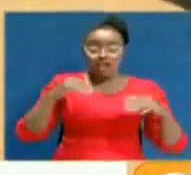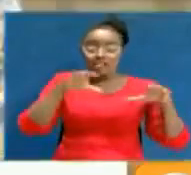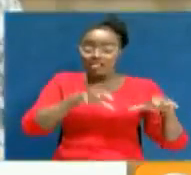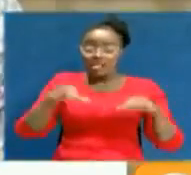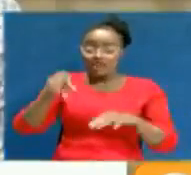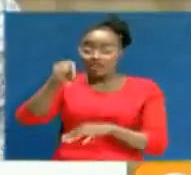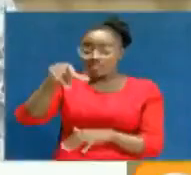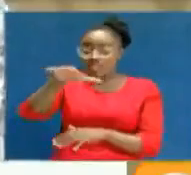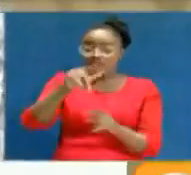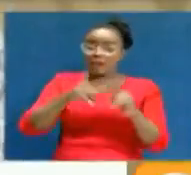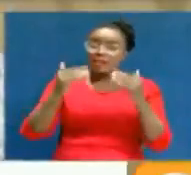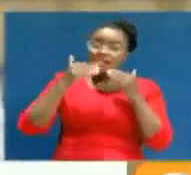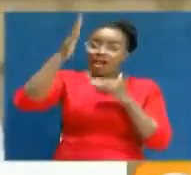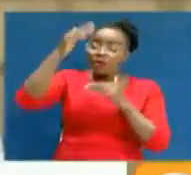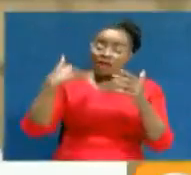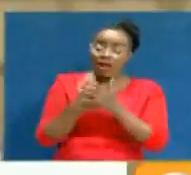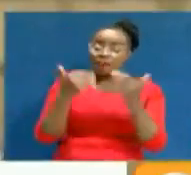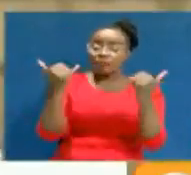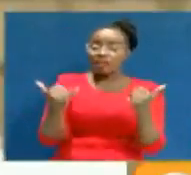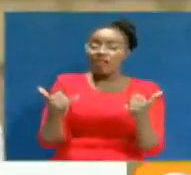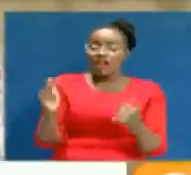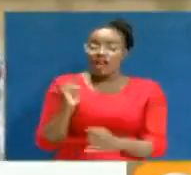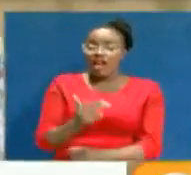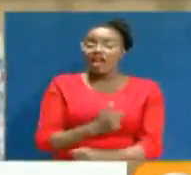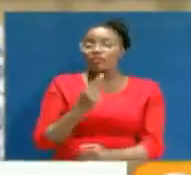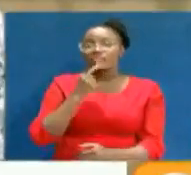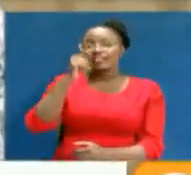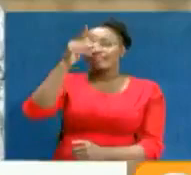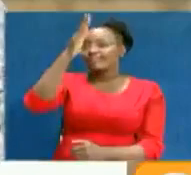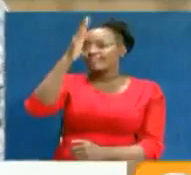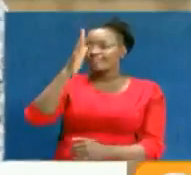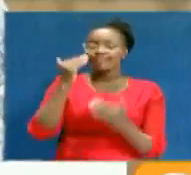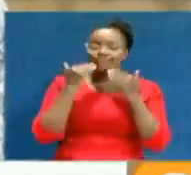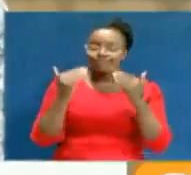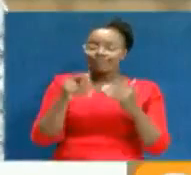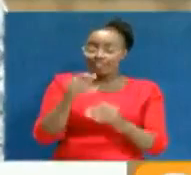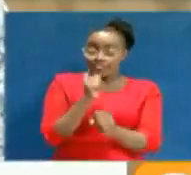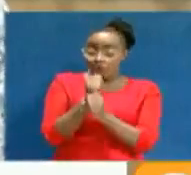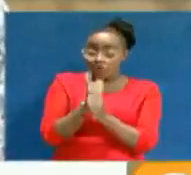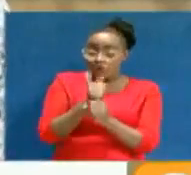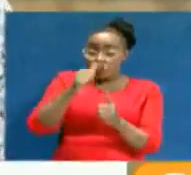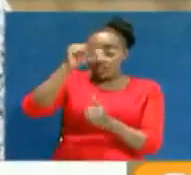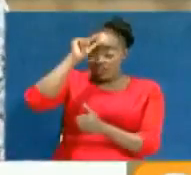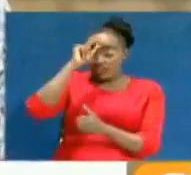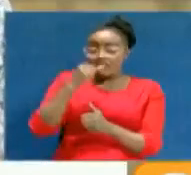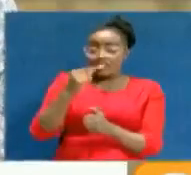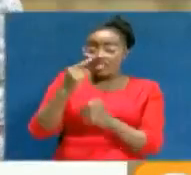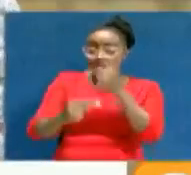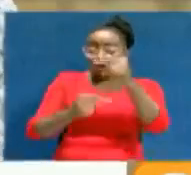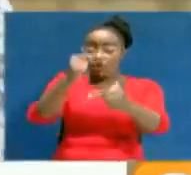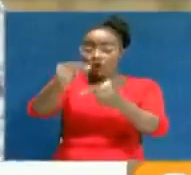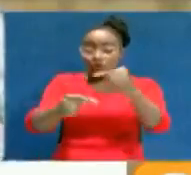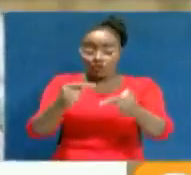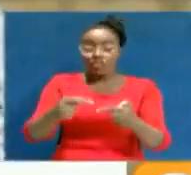kwa hii mambo. Na shukuru Mungu mahali tumefikia, tunasema asante. Hiyo operation serikali wamesema operation inaendelea